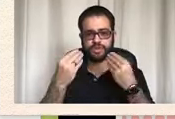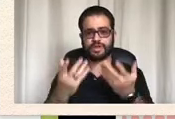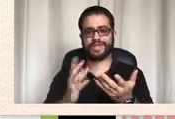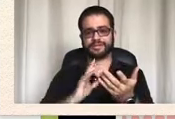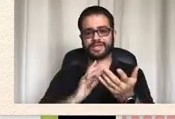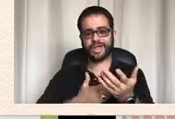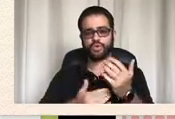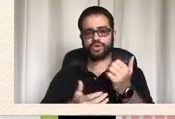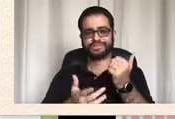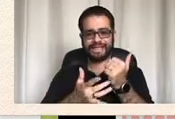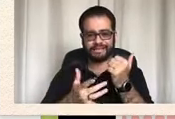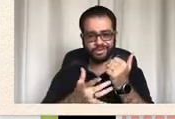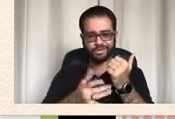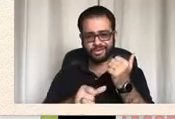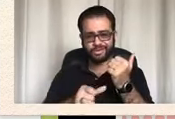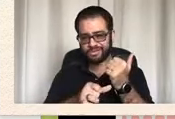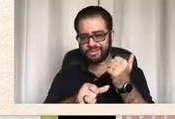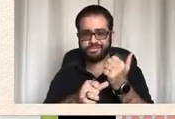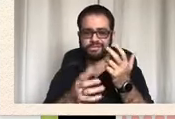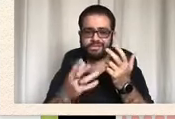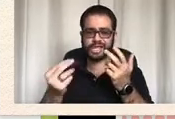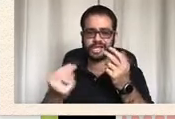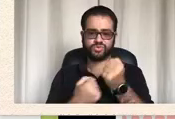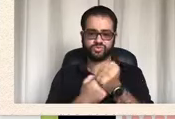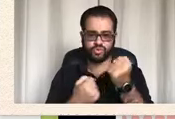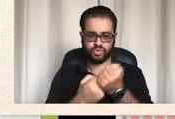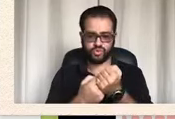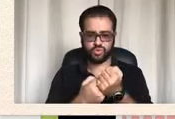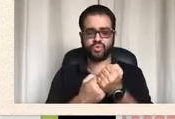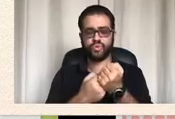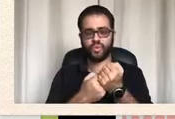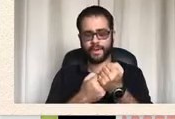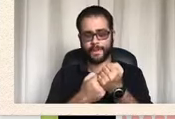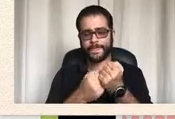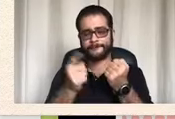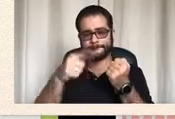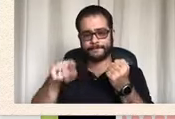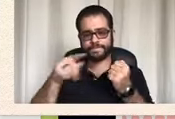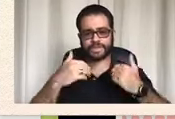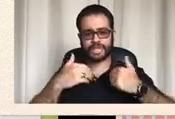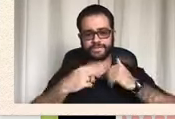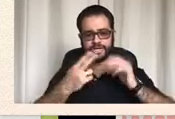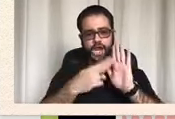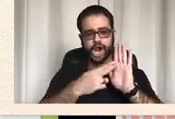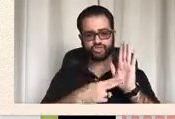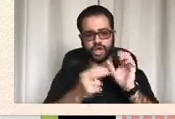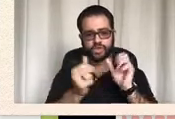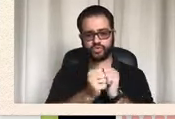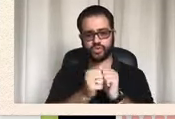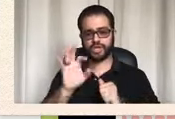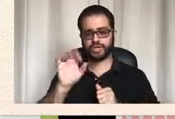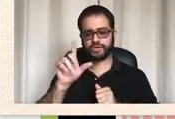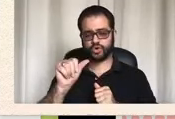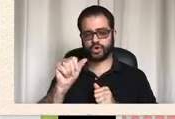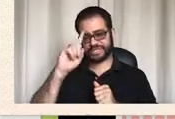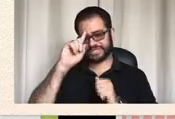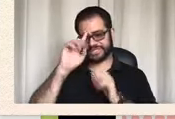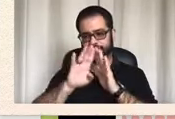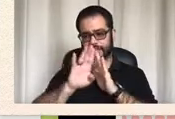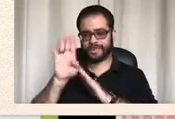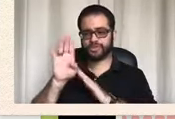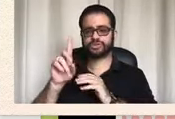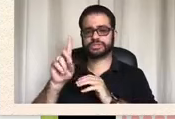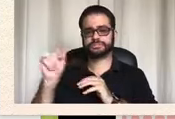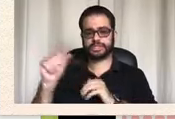assistance and support. They actually have a contract with the Florida Developmental Disability Council at this time